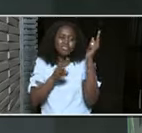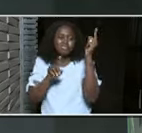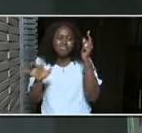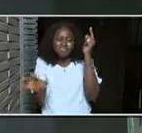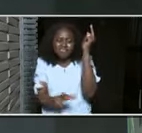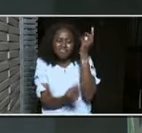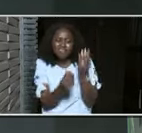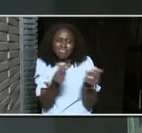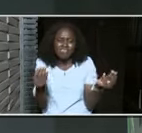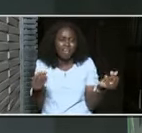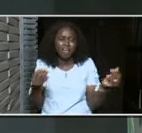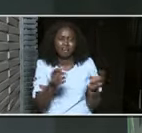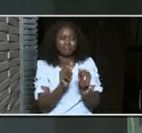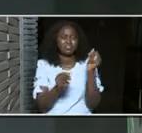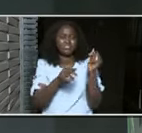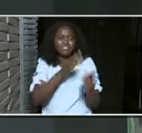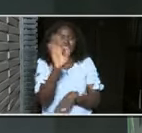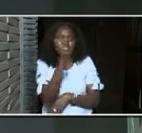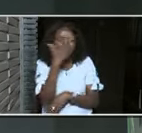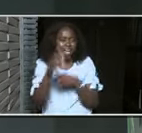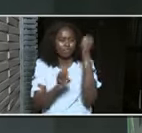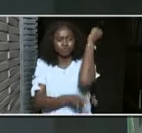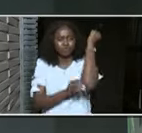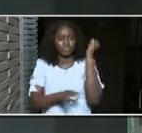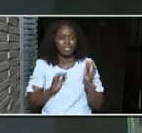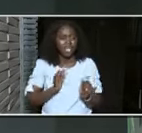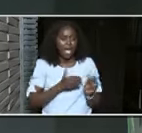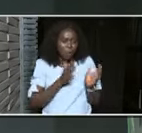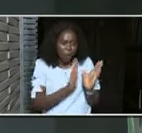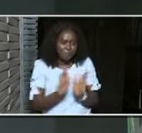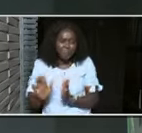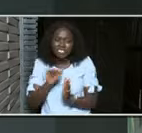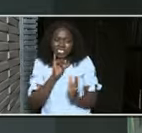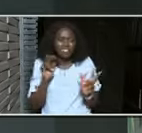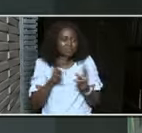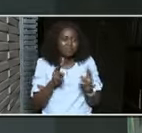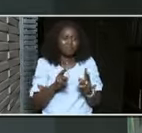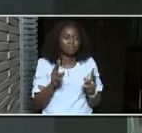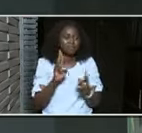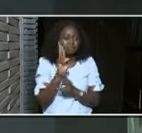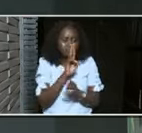it is so sophisticated, is such that nobody